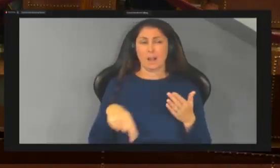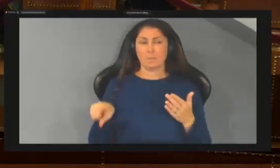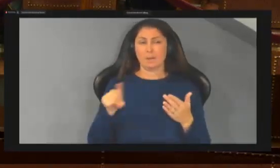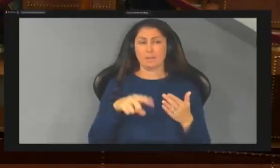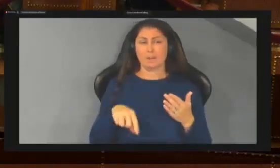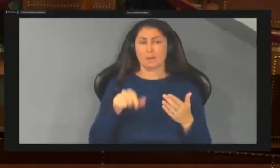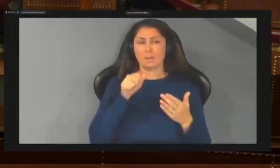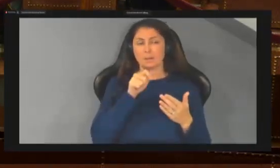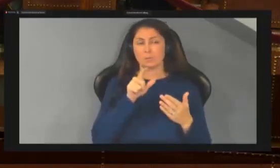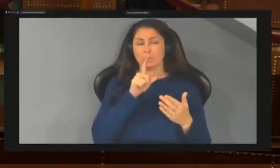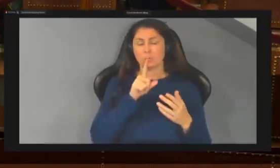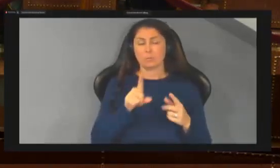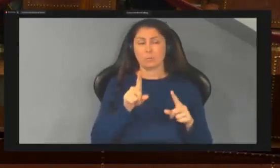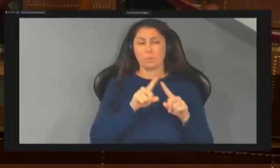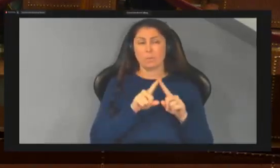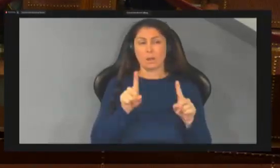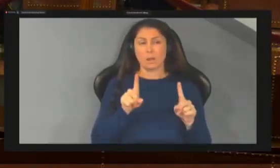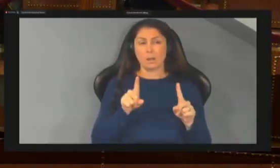certain, but the